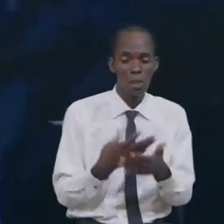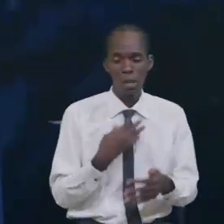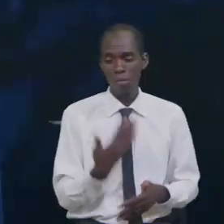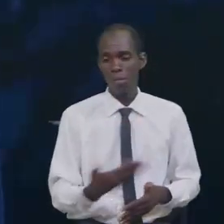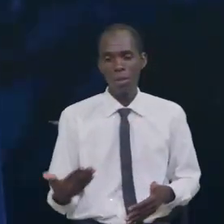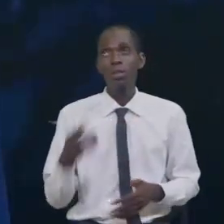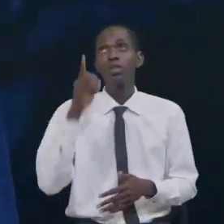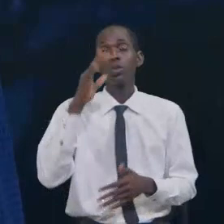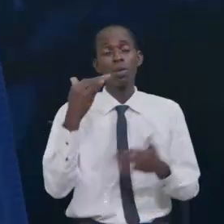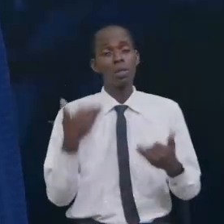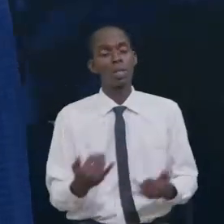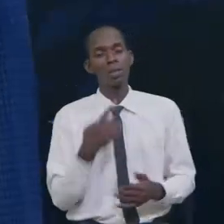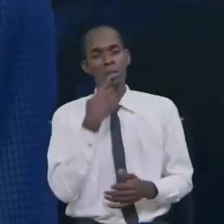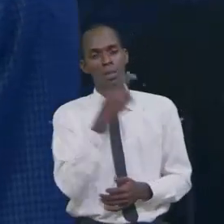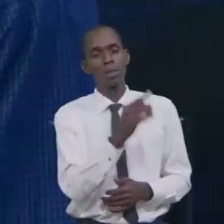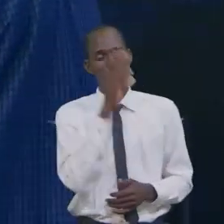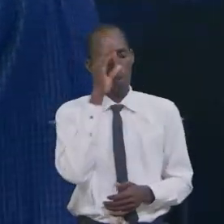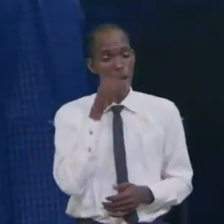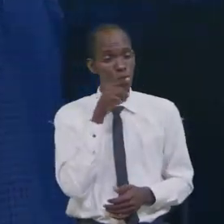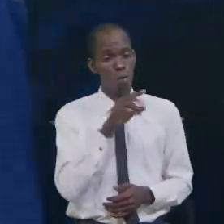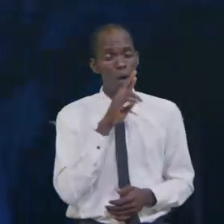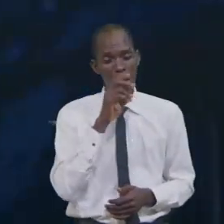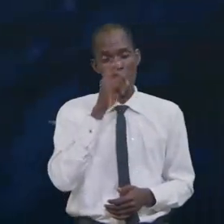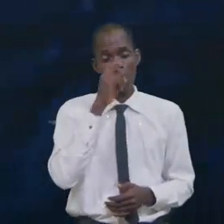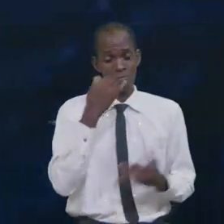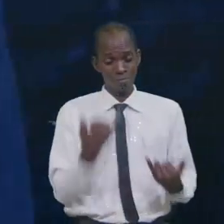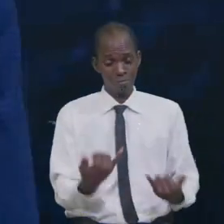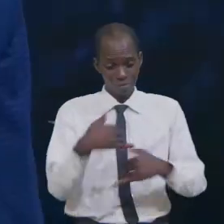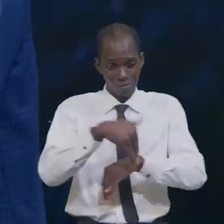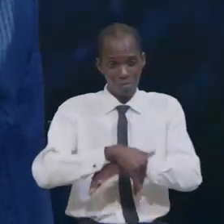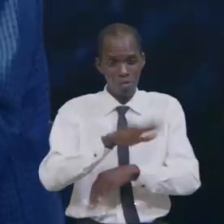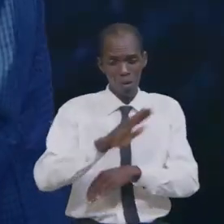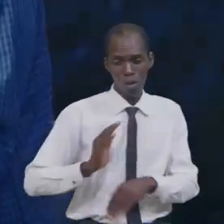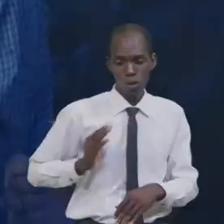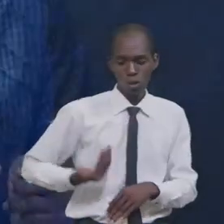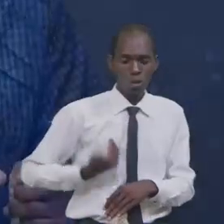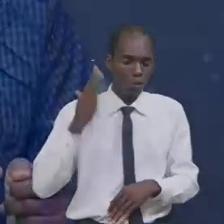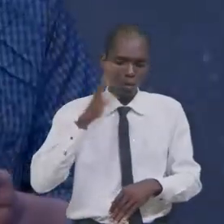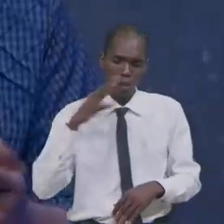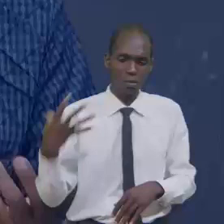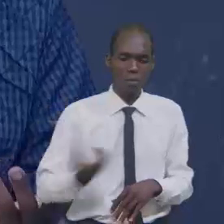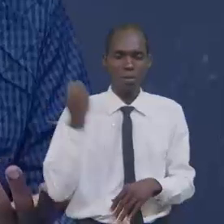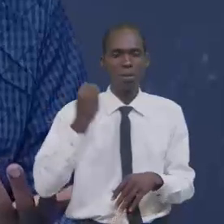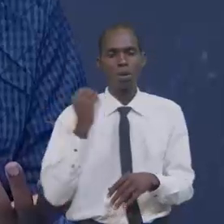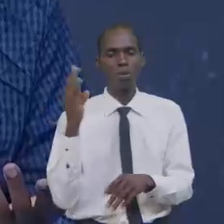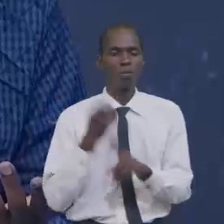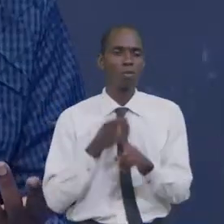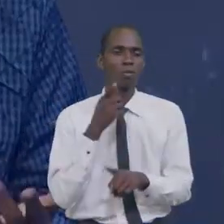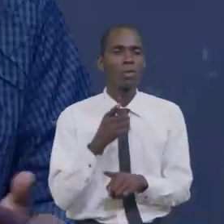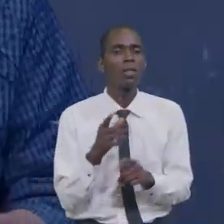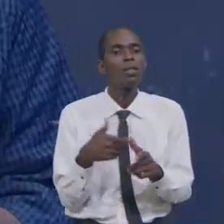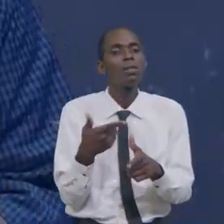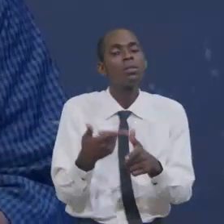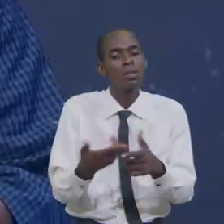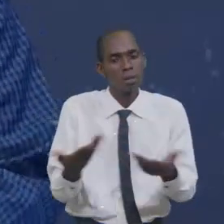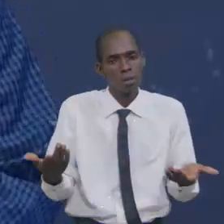fool, this night thy soul shall be required of thee. Then who shall those things be